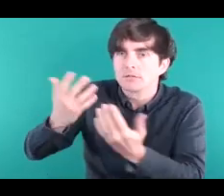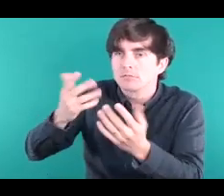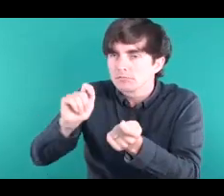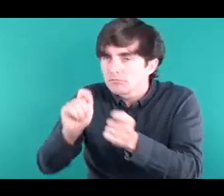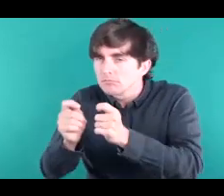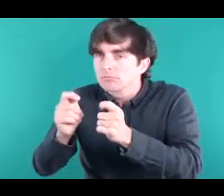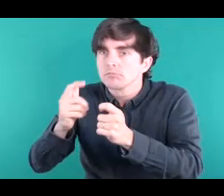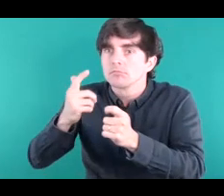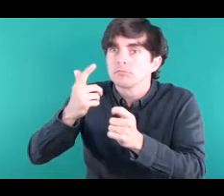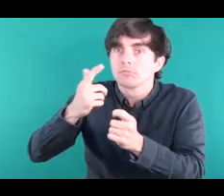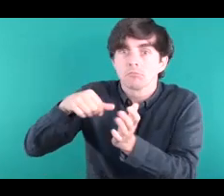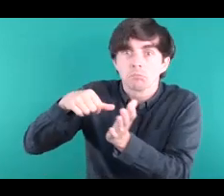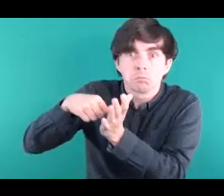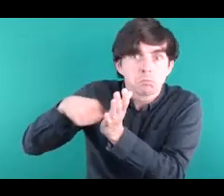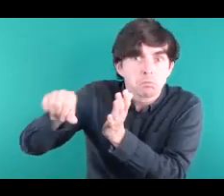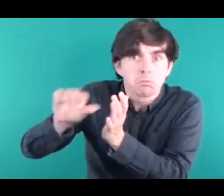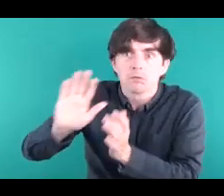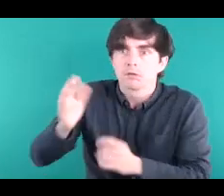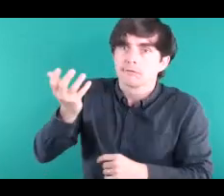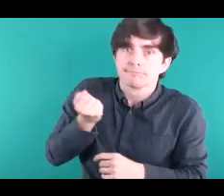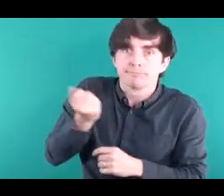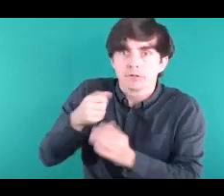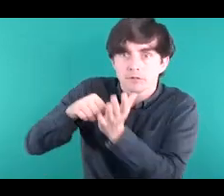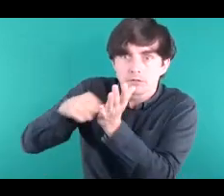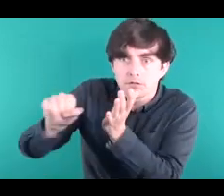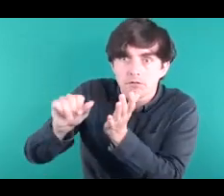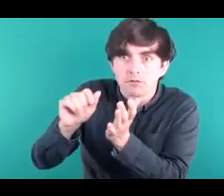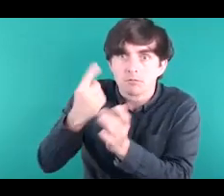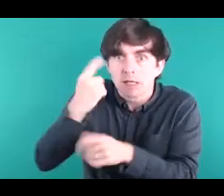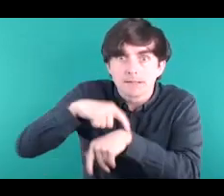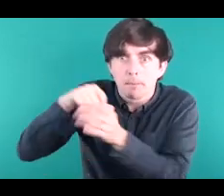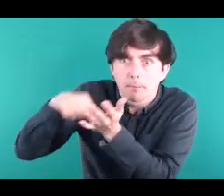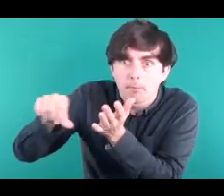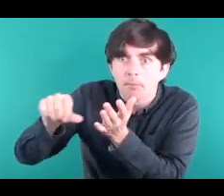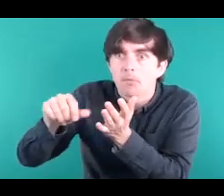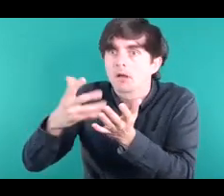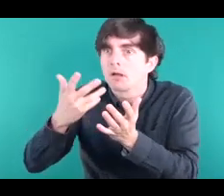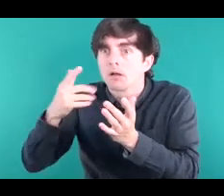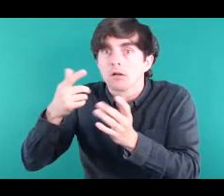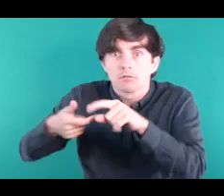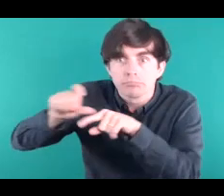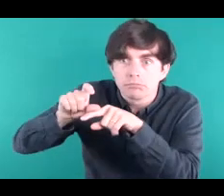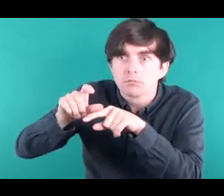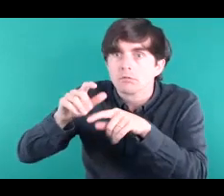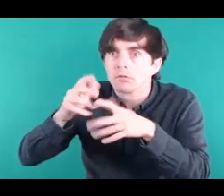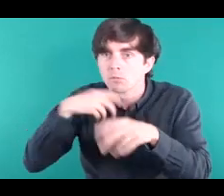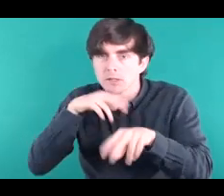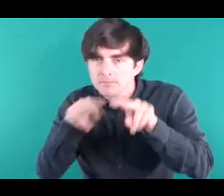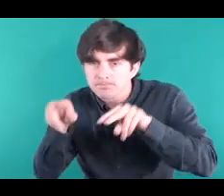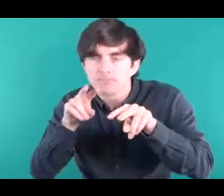between countries. In this work that we are doing, we focus more on low and middle income